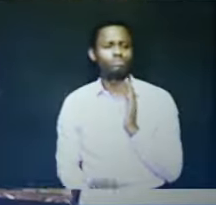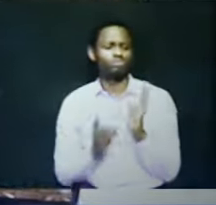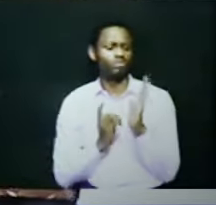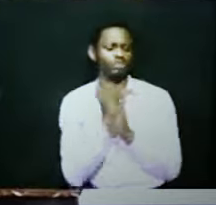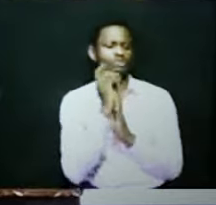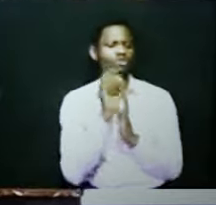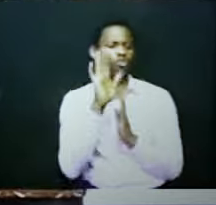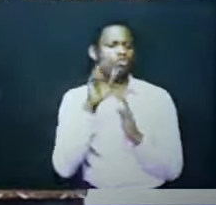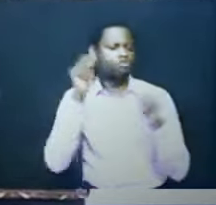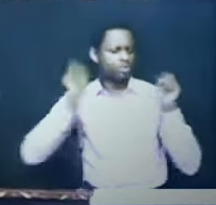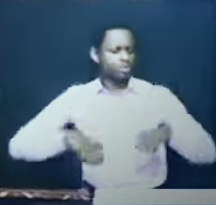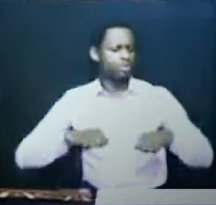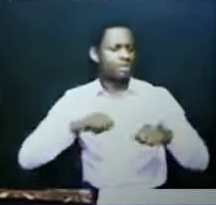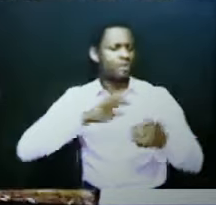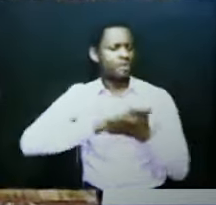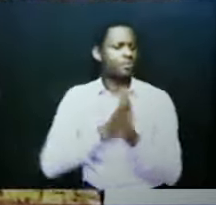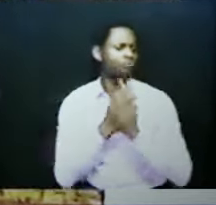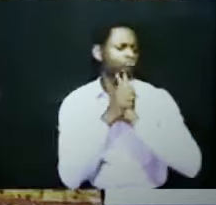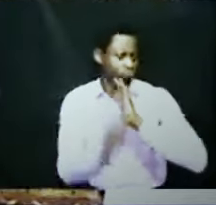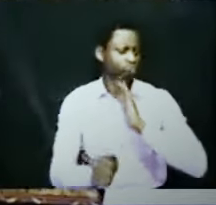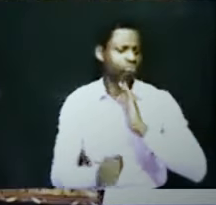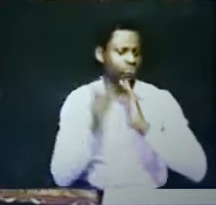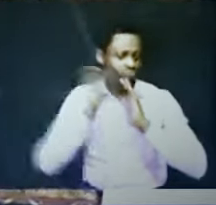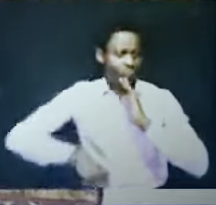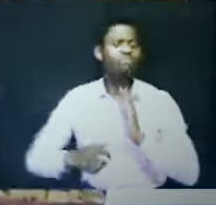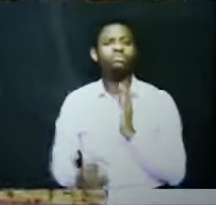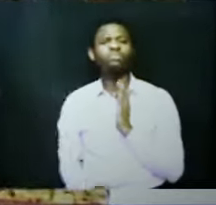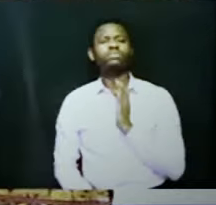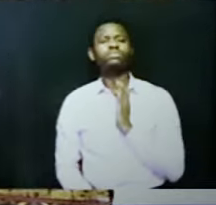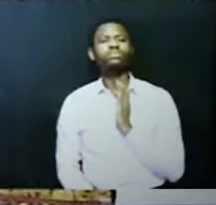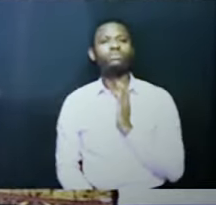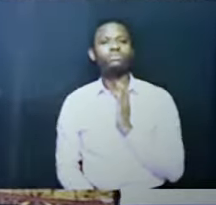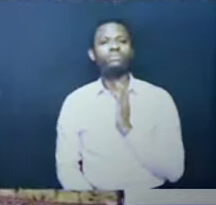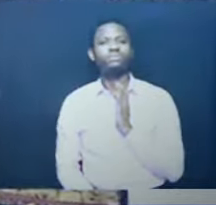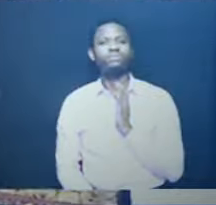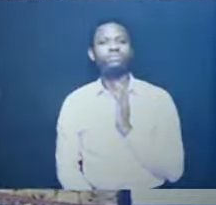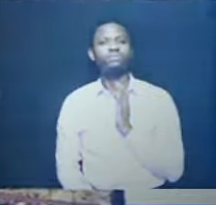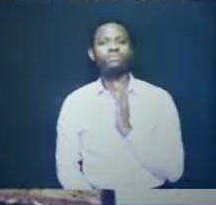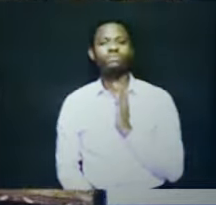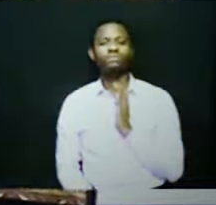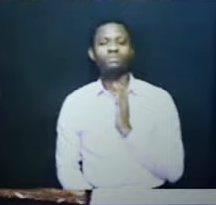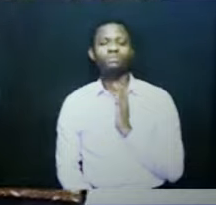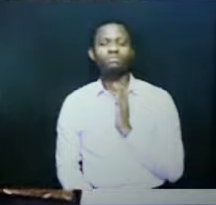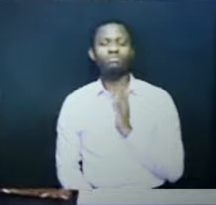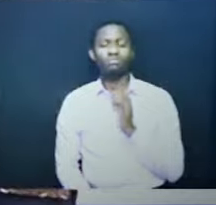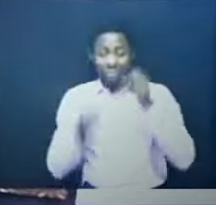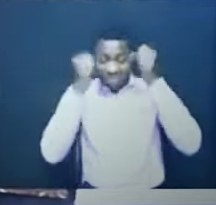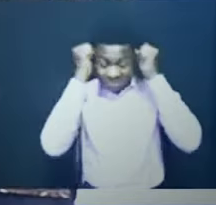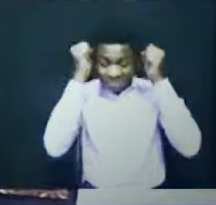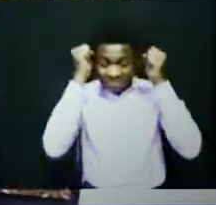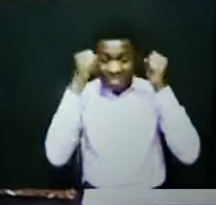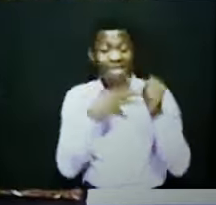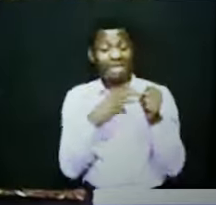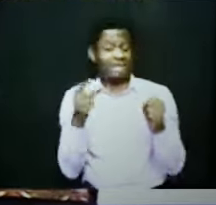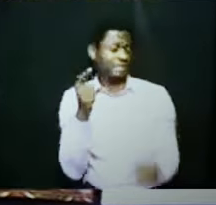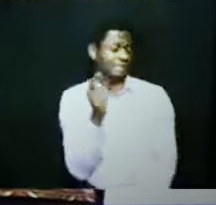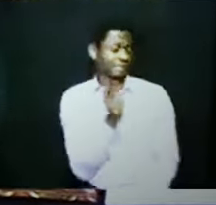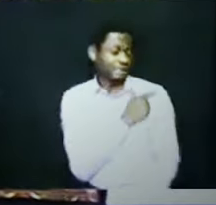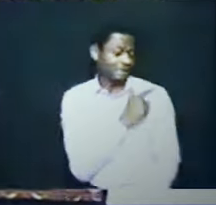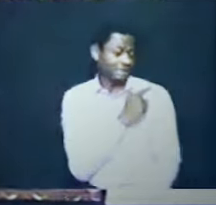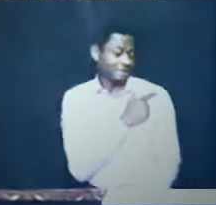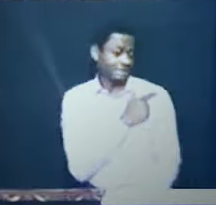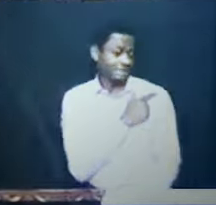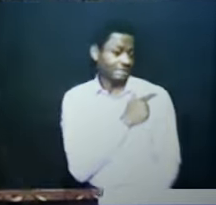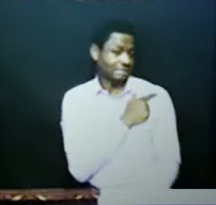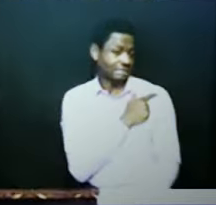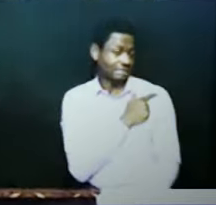Develop your abilities and be skilled. You see, diligence and laziness are both